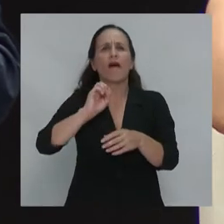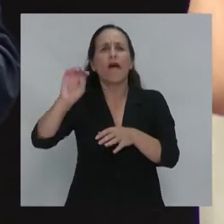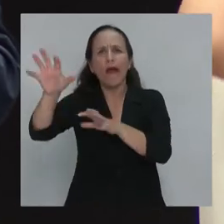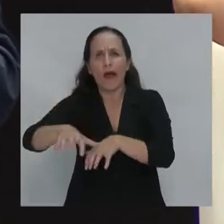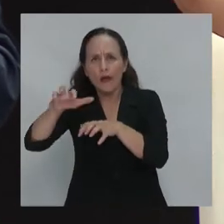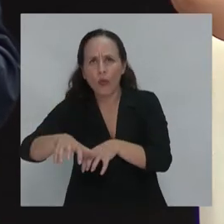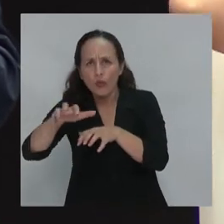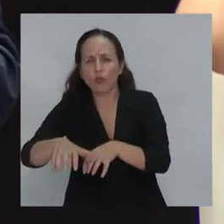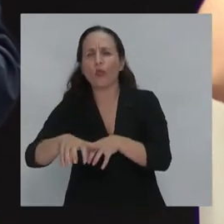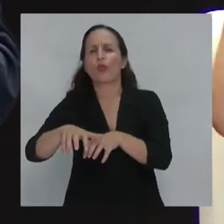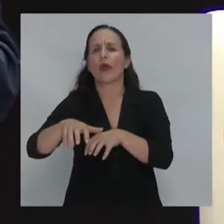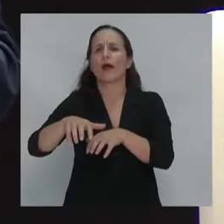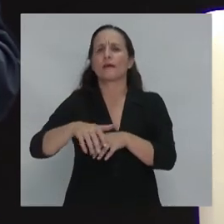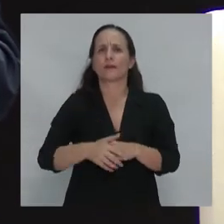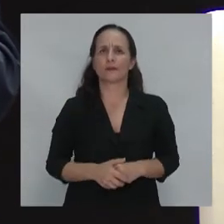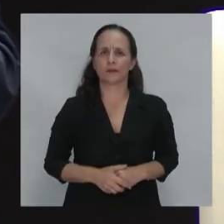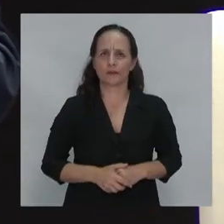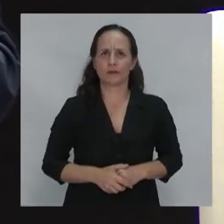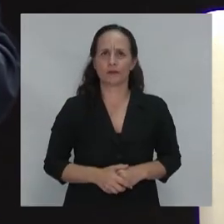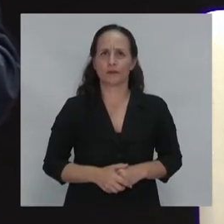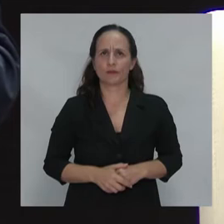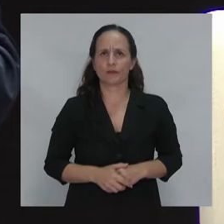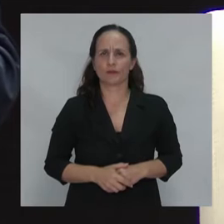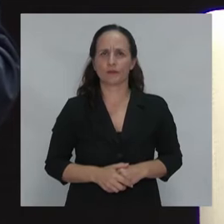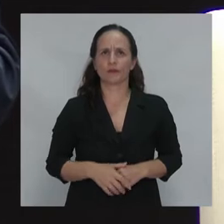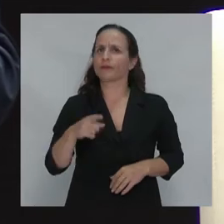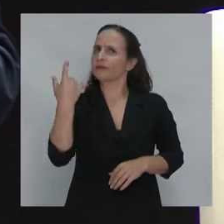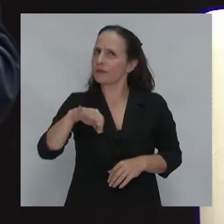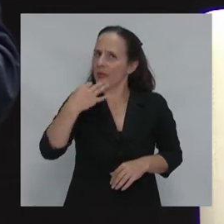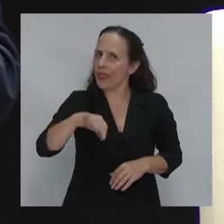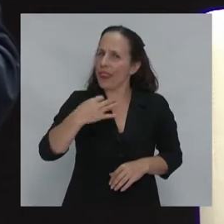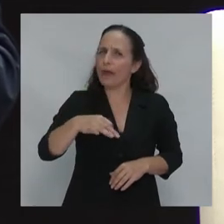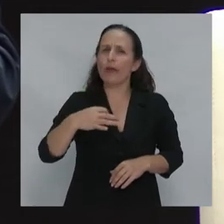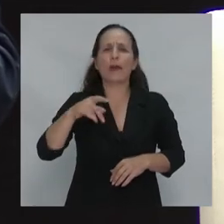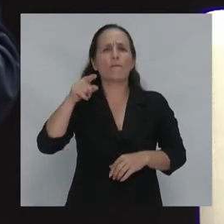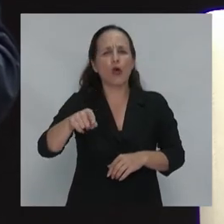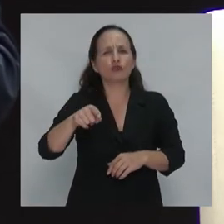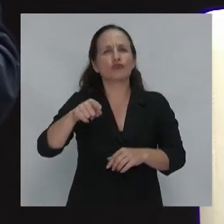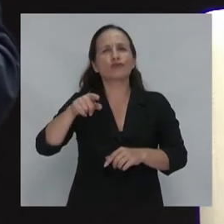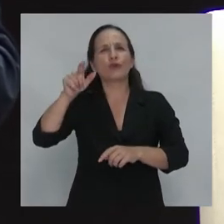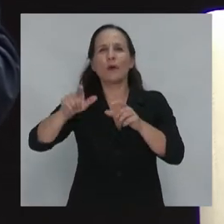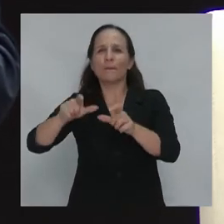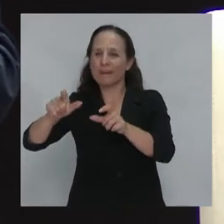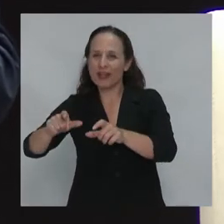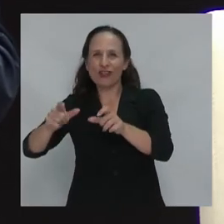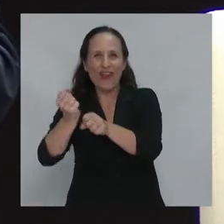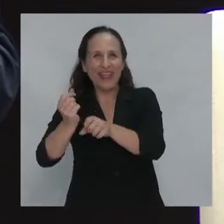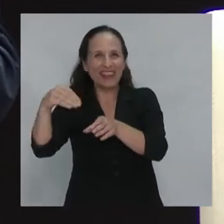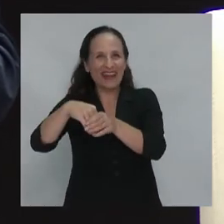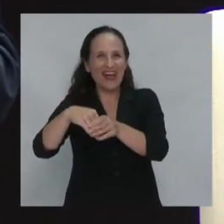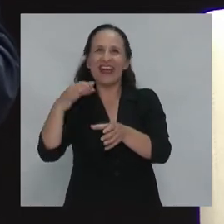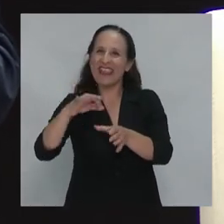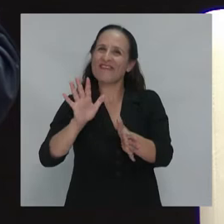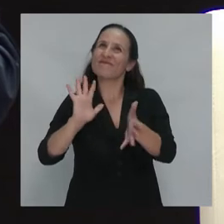turn employees into co-owners. Large corporations ought to be transformed into